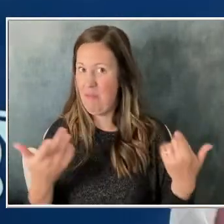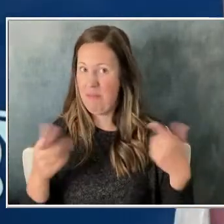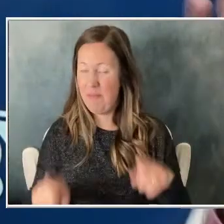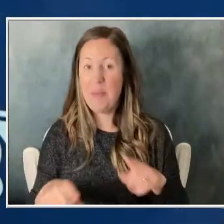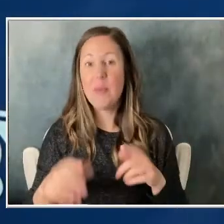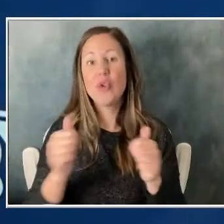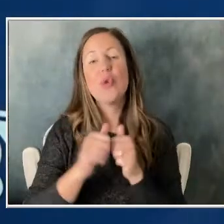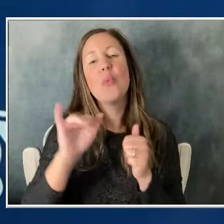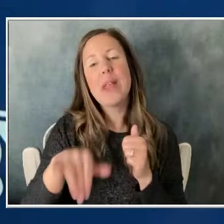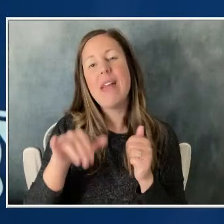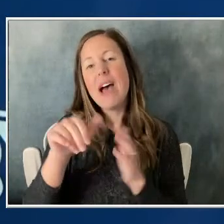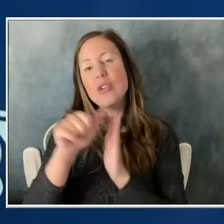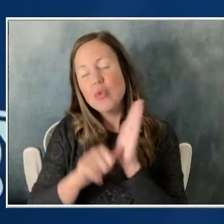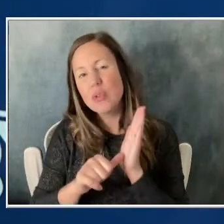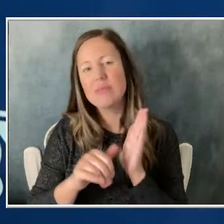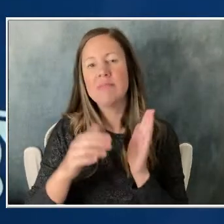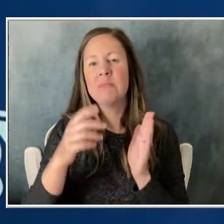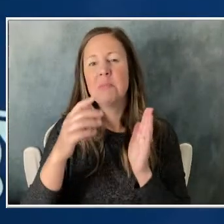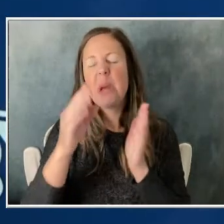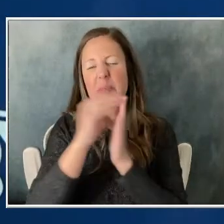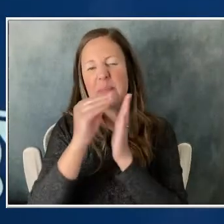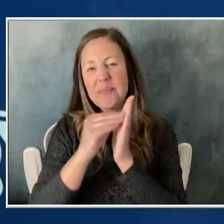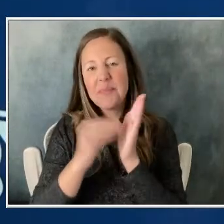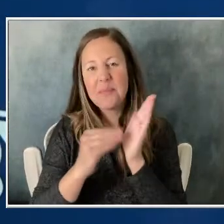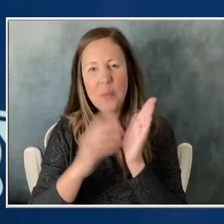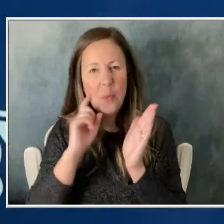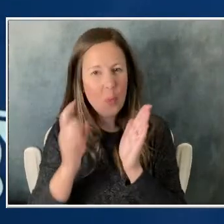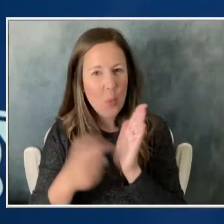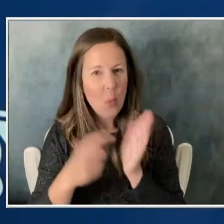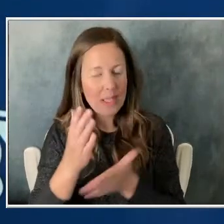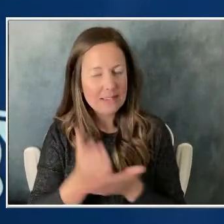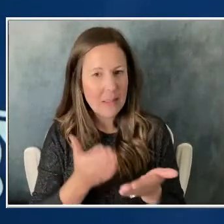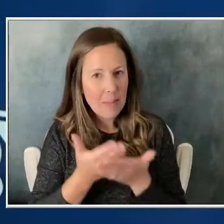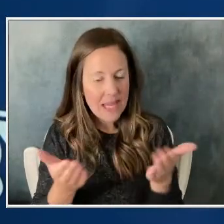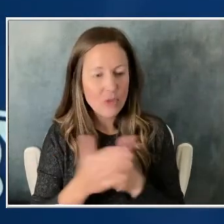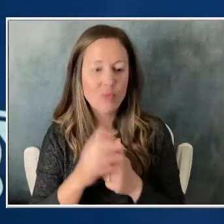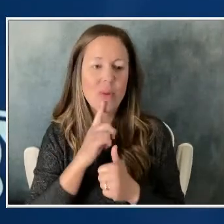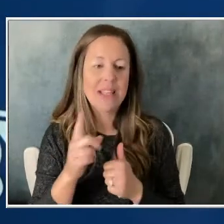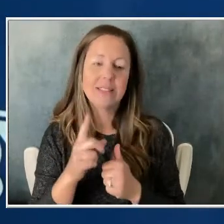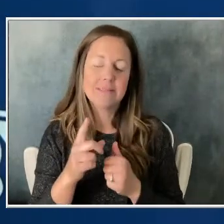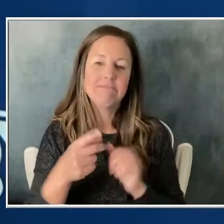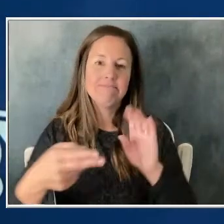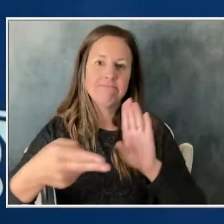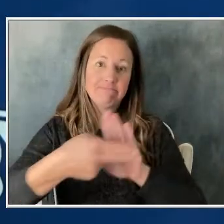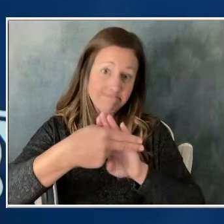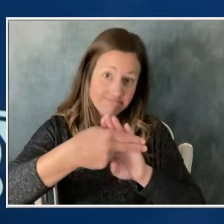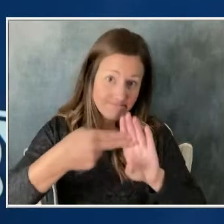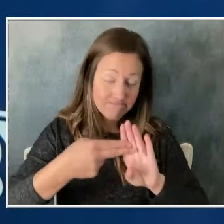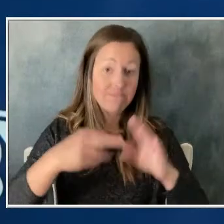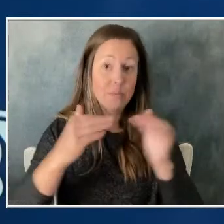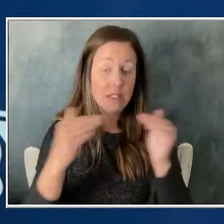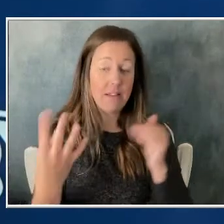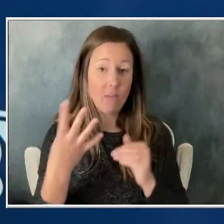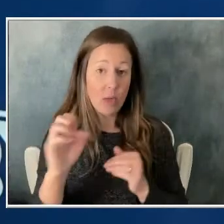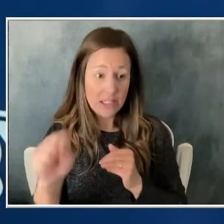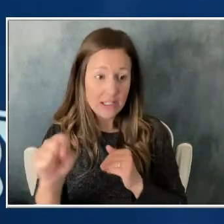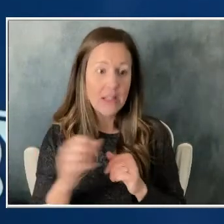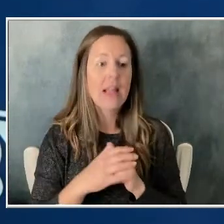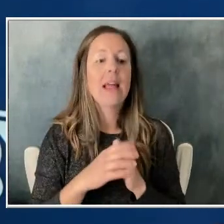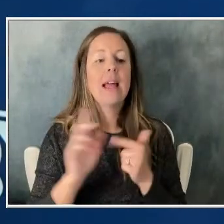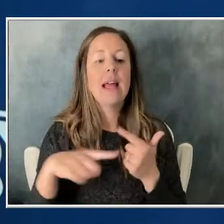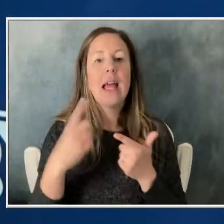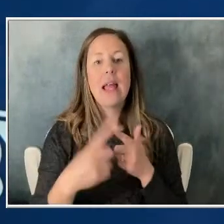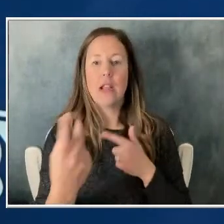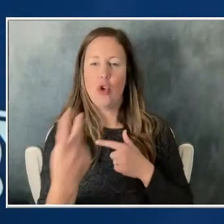these dots, which made her stage 4. And then her and I had a conversation about